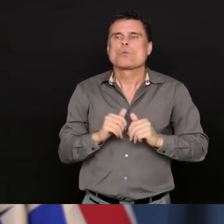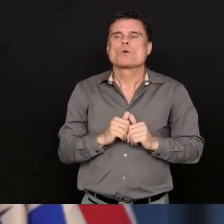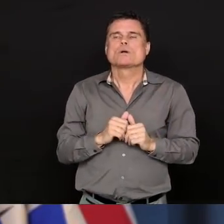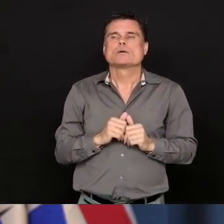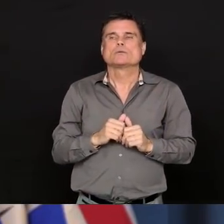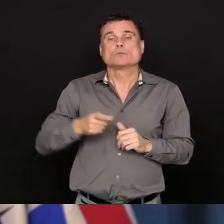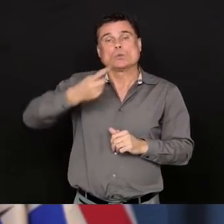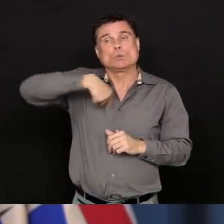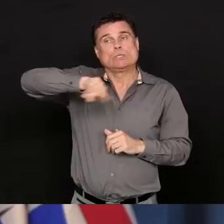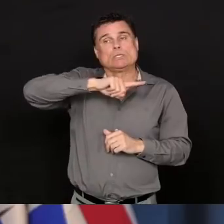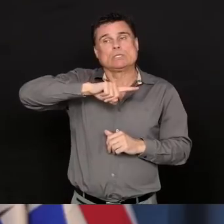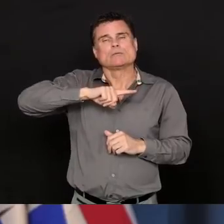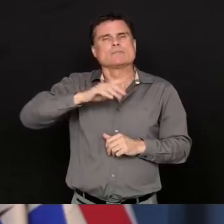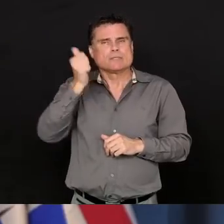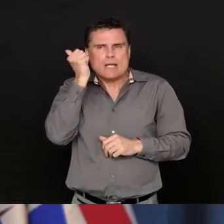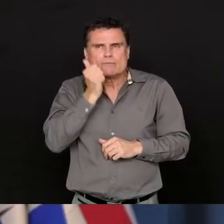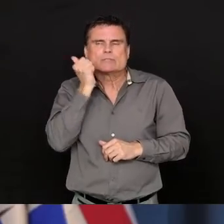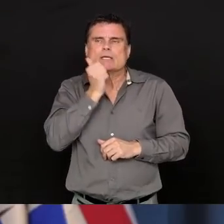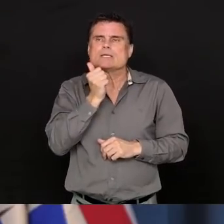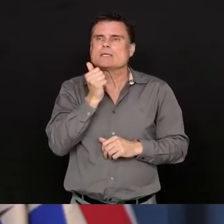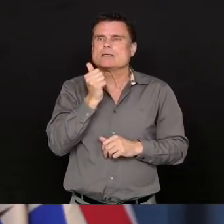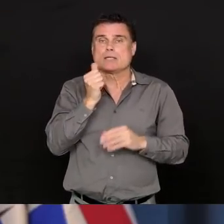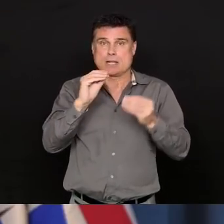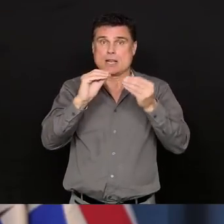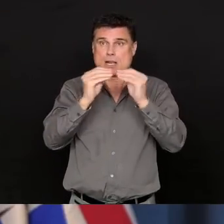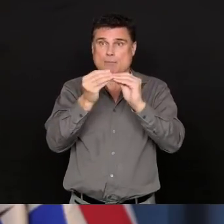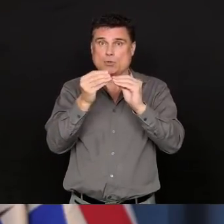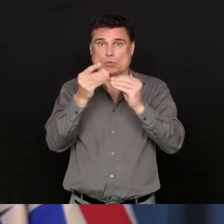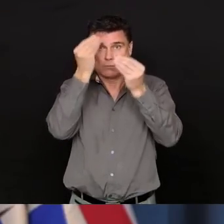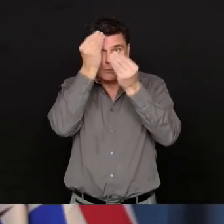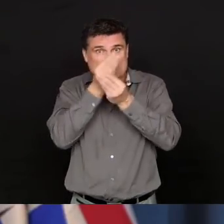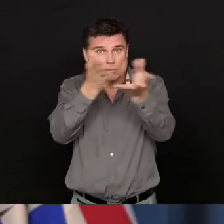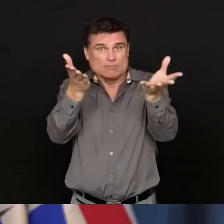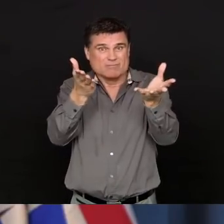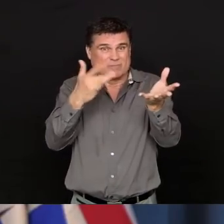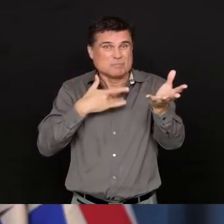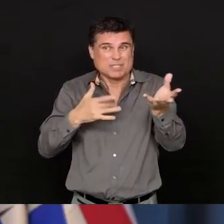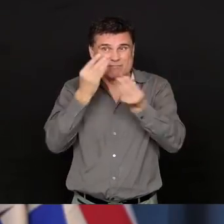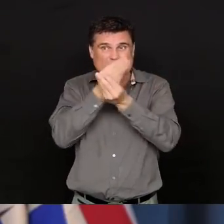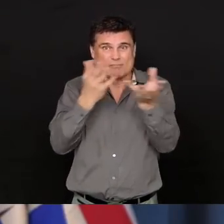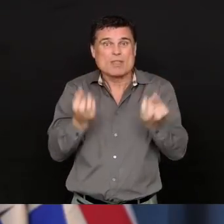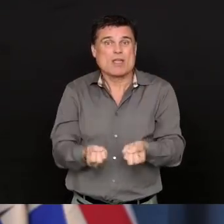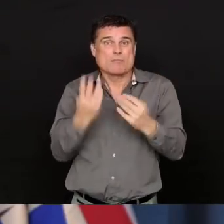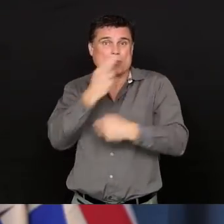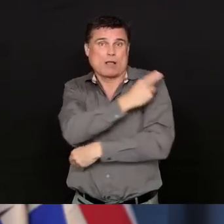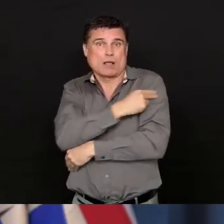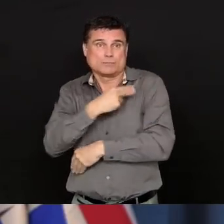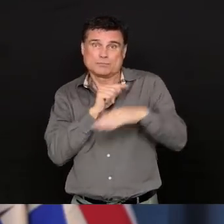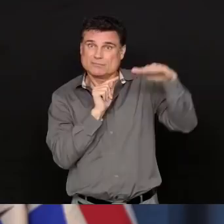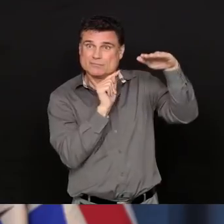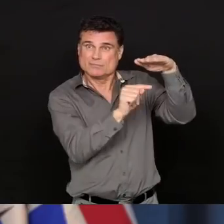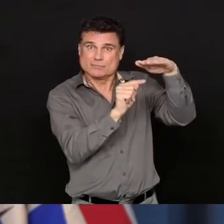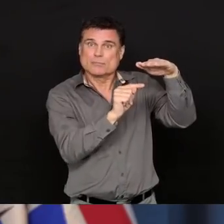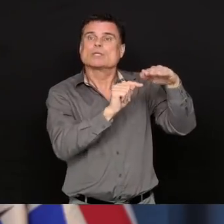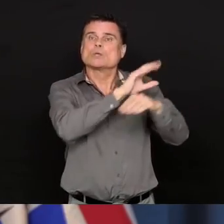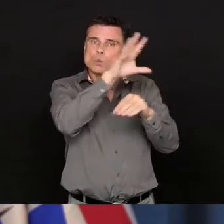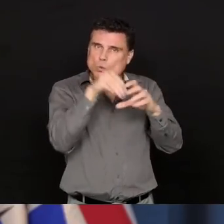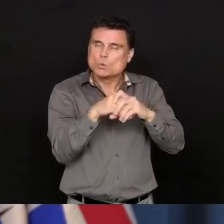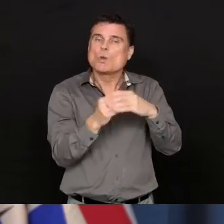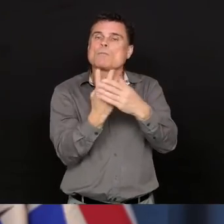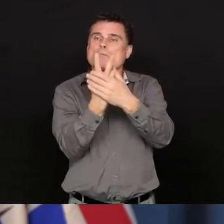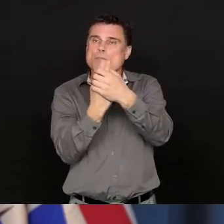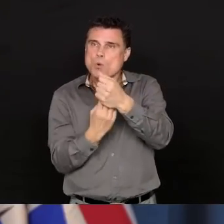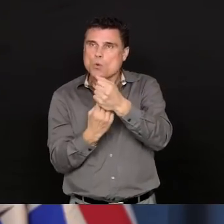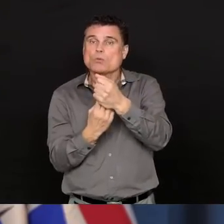day. That's our best way of telling you how we're progressing, because we know that it changes from minute to minute. And, you